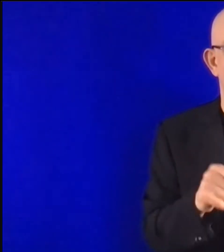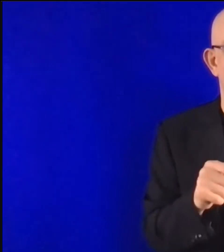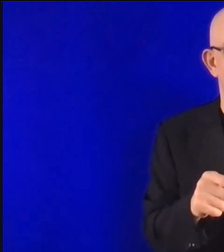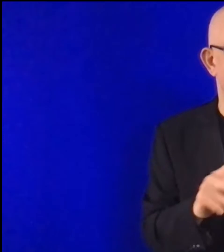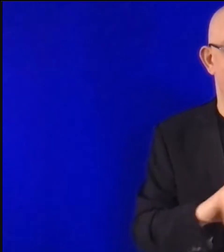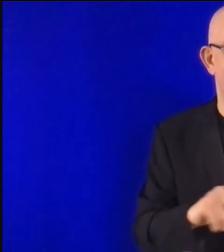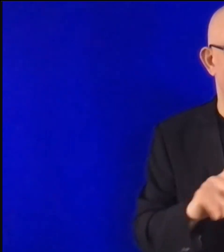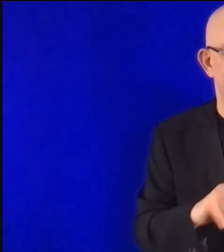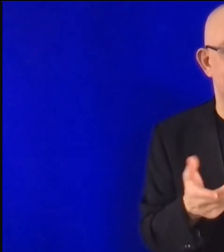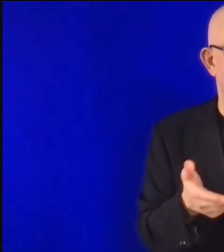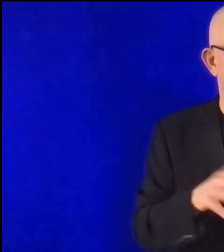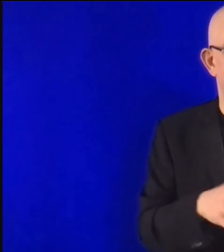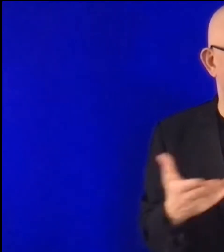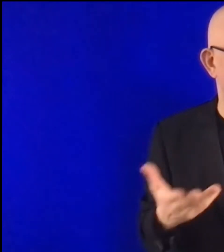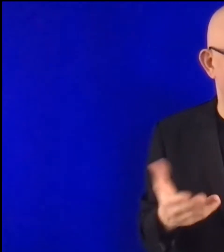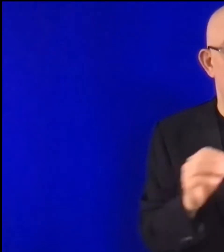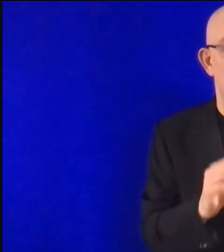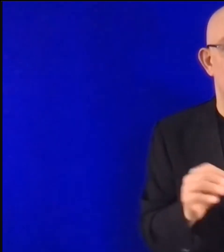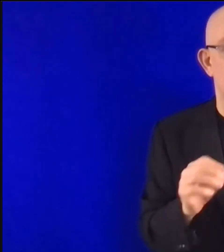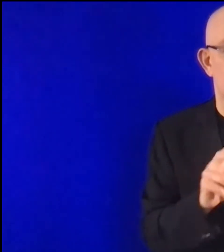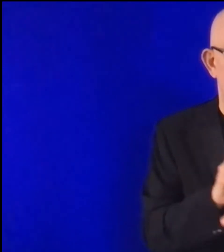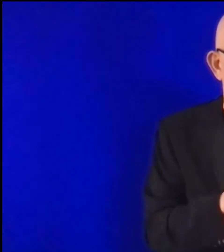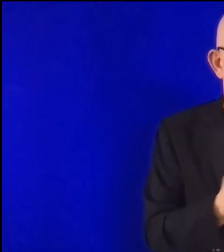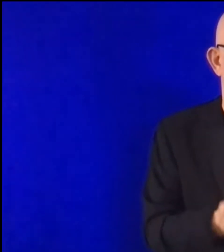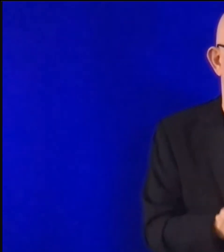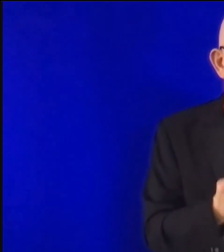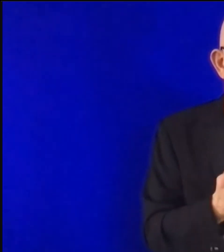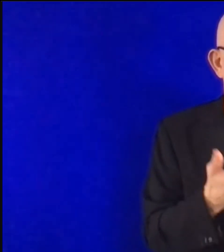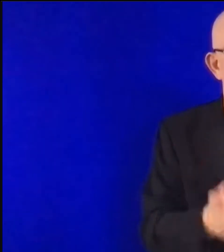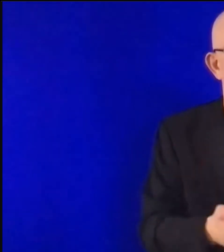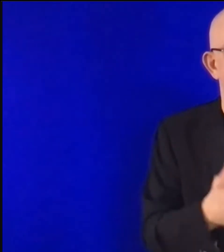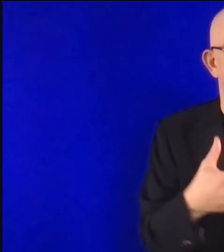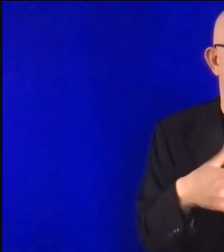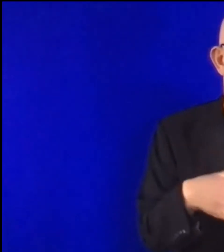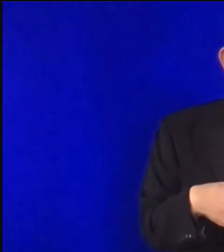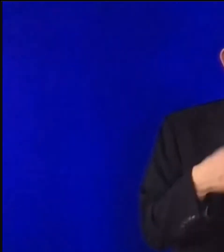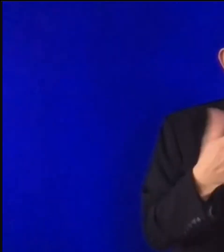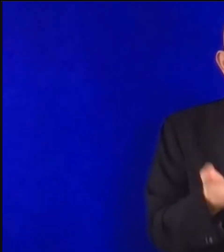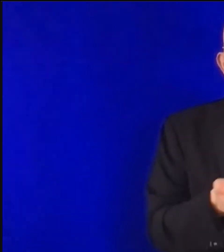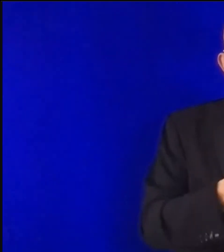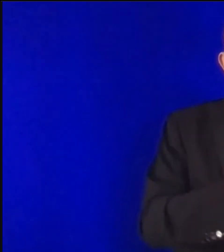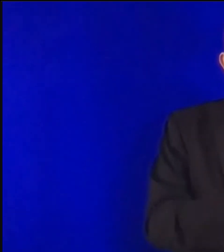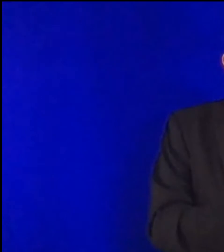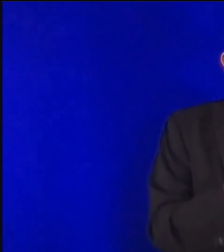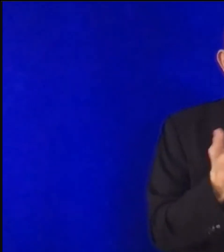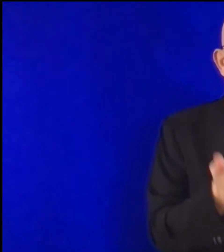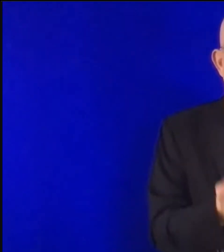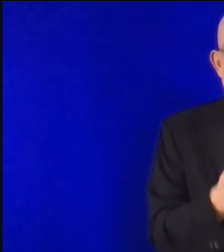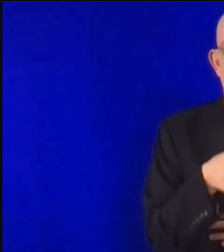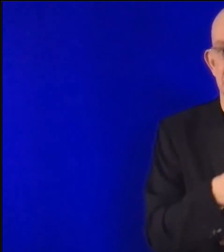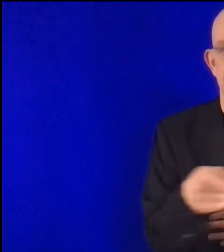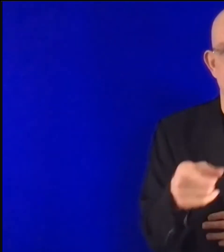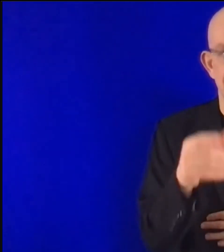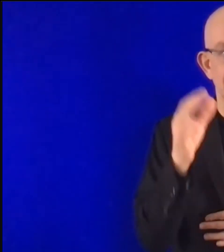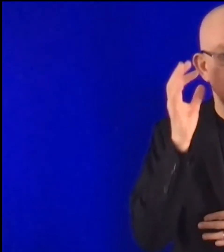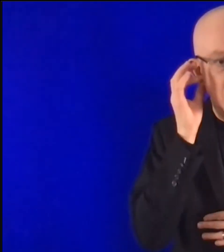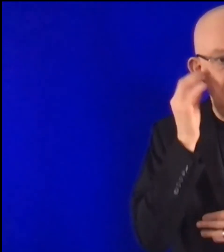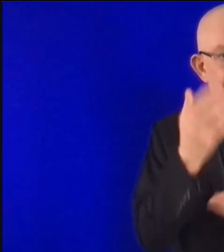be done by the government with regard to rehabilitation, and rehabilitation should be considered under UHC as well.